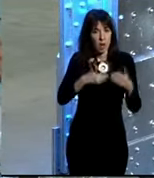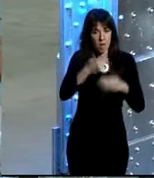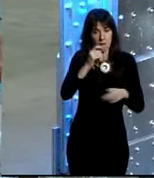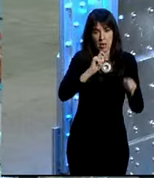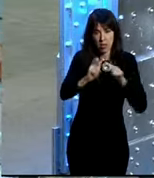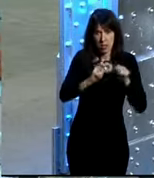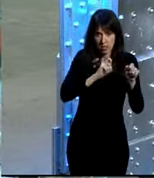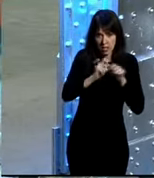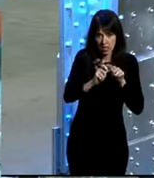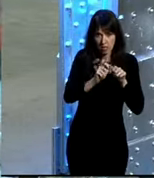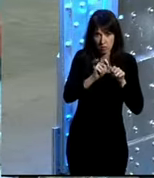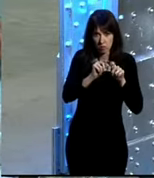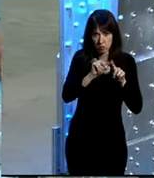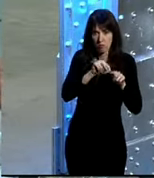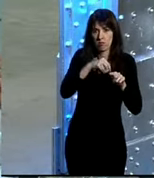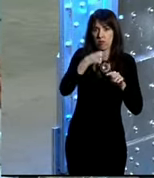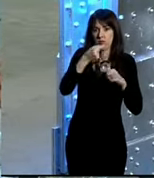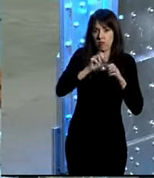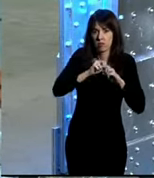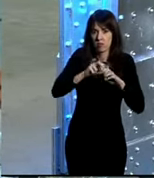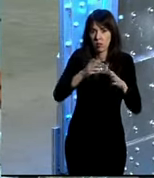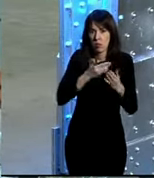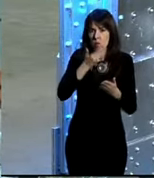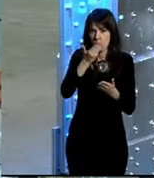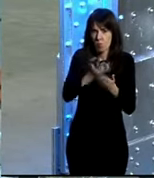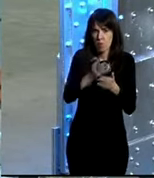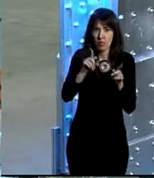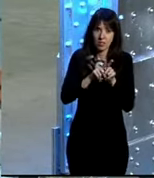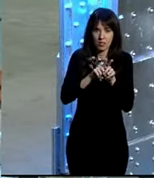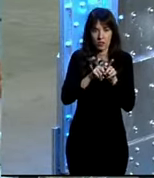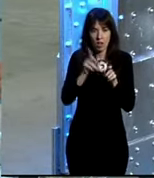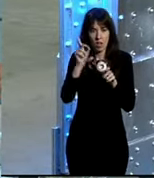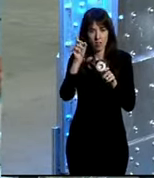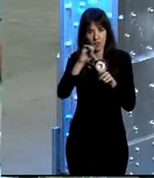launched by journalists and it went much further.